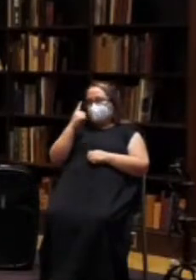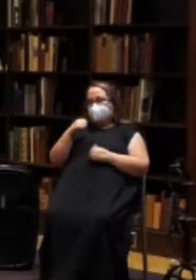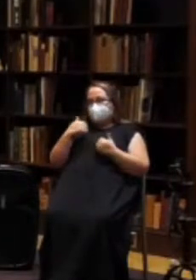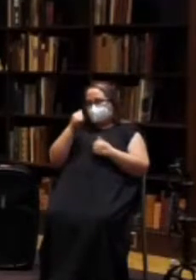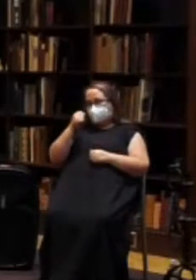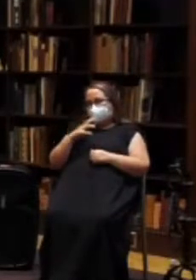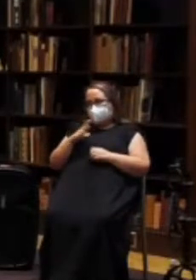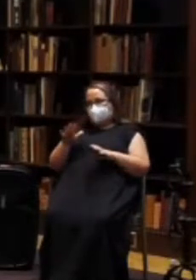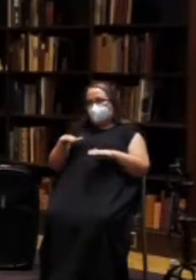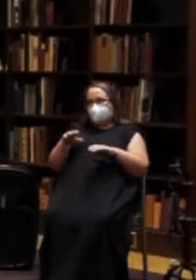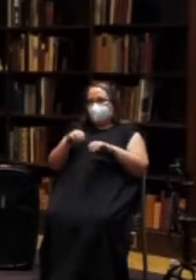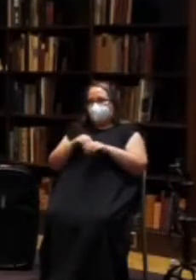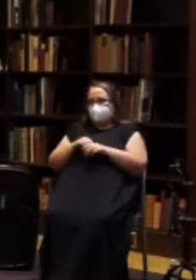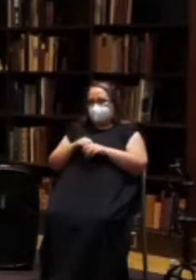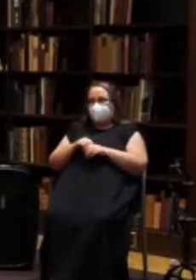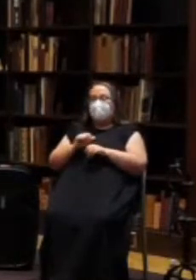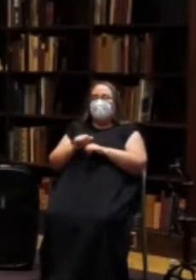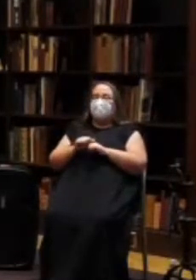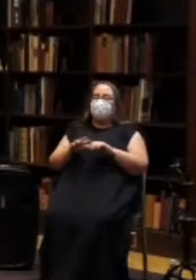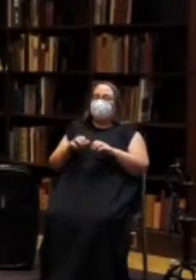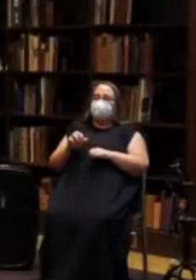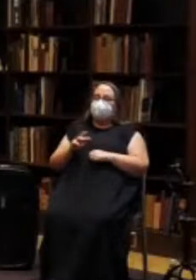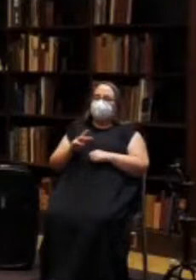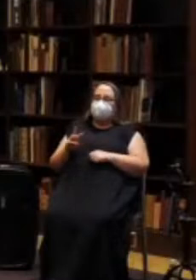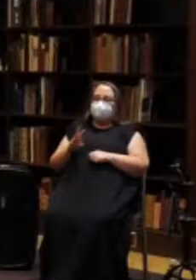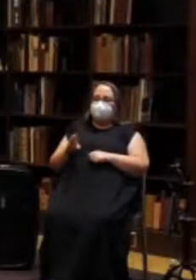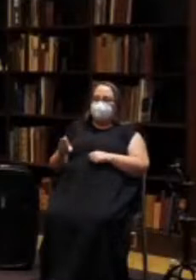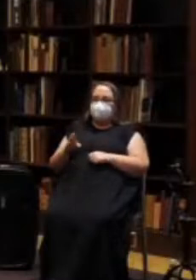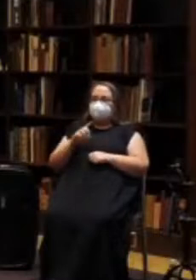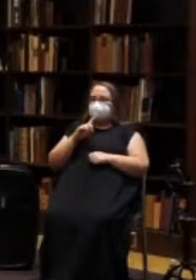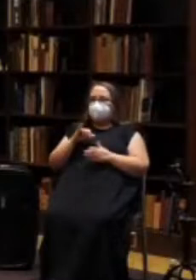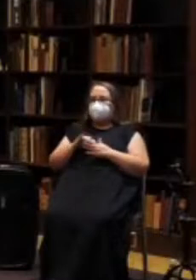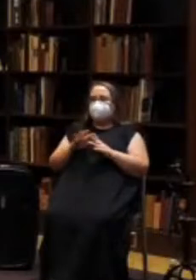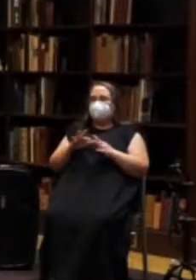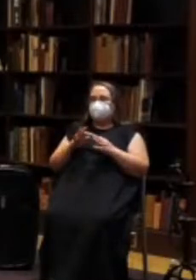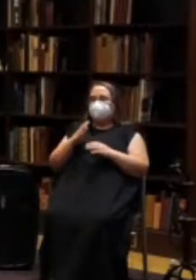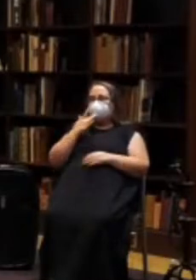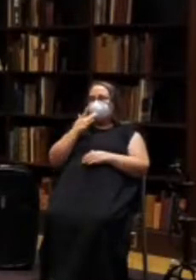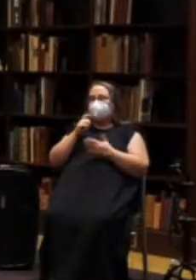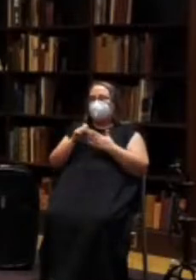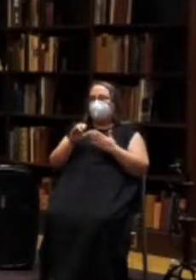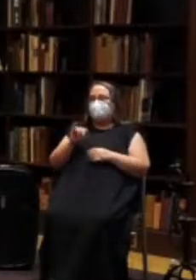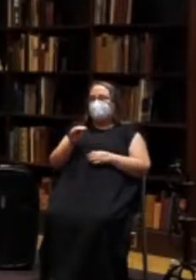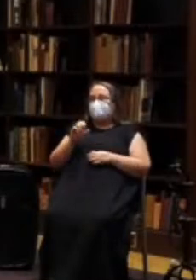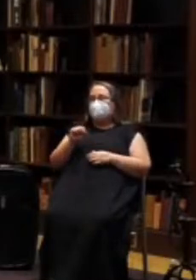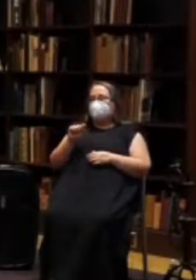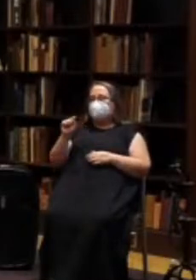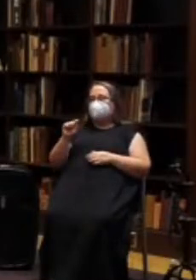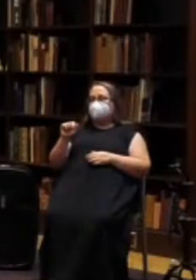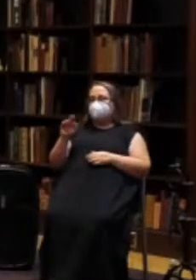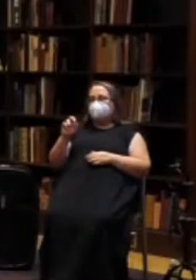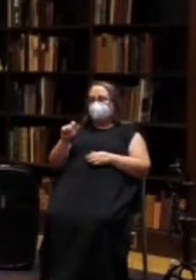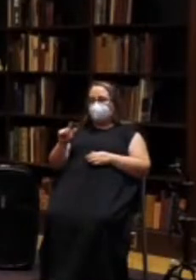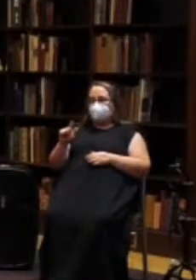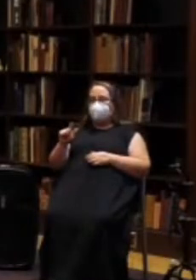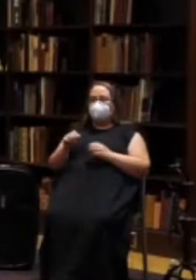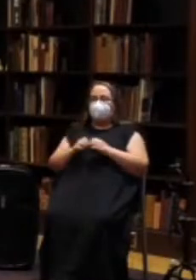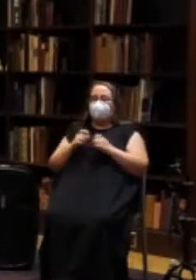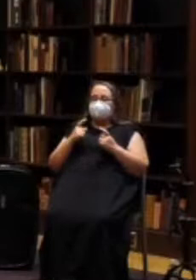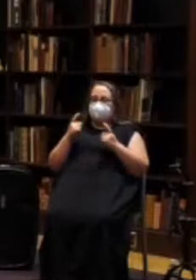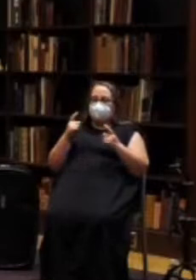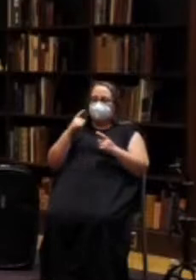young man growing up in working class West Baltimore is that his favorite author was James T. Farrell, who is probably most